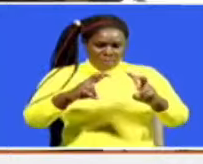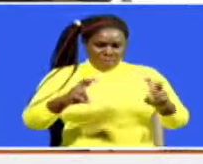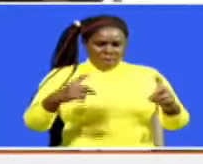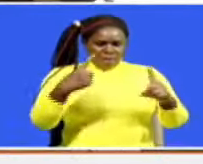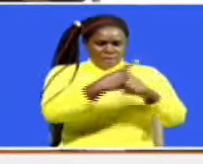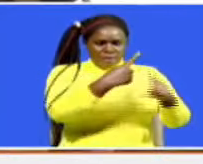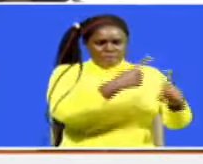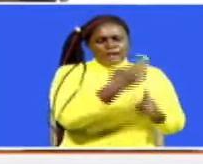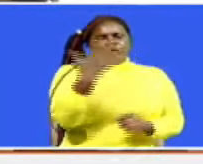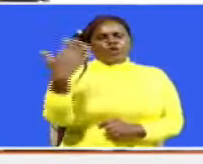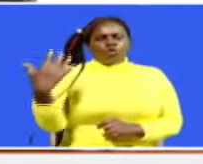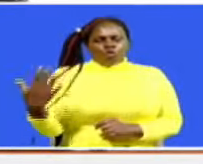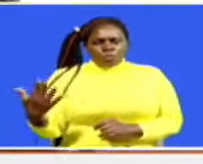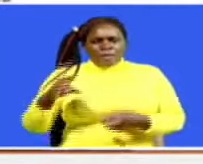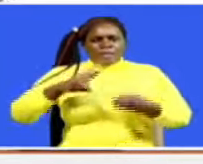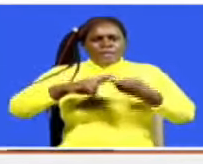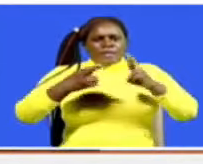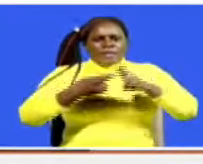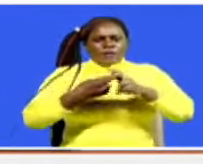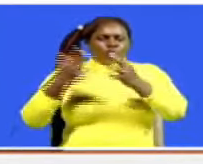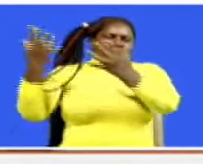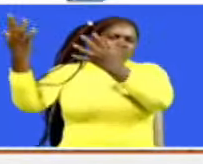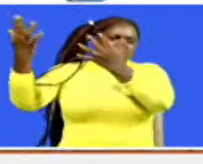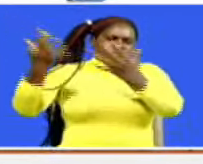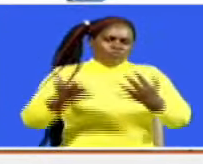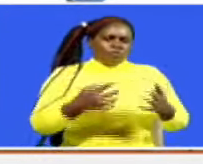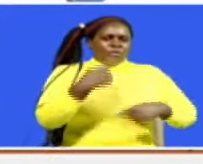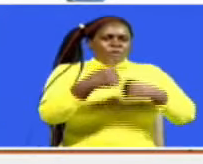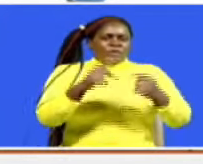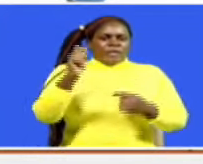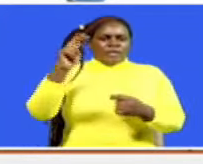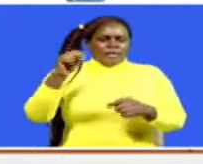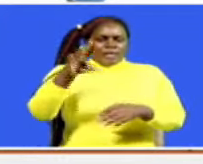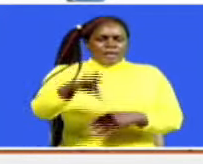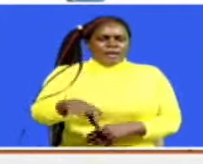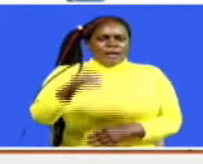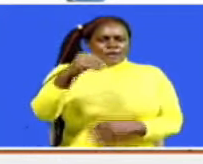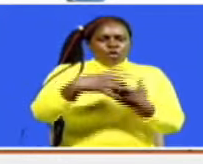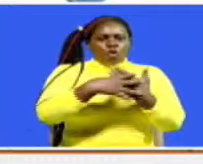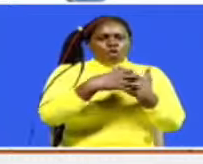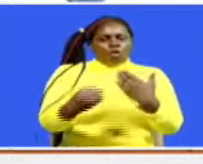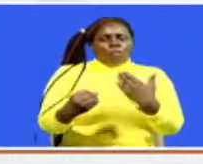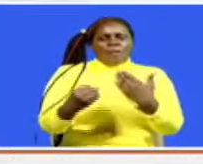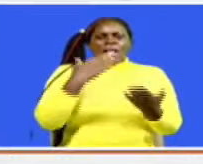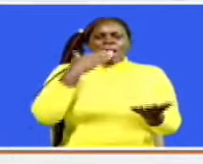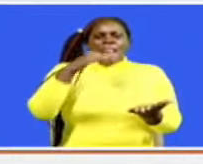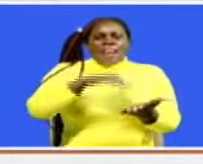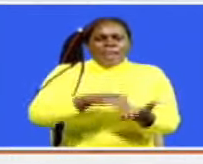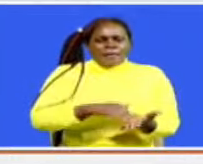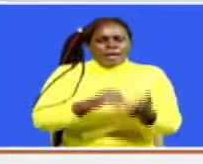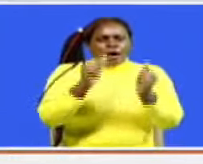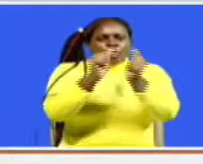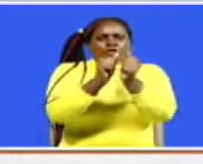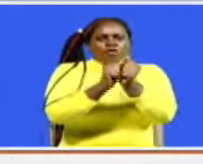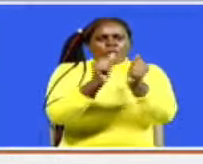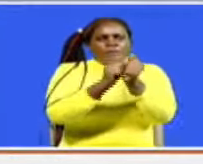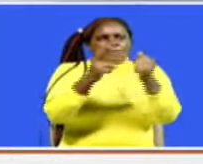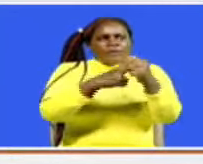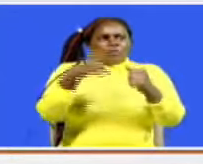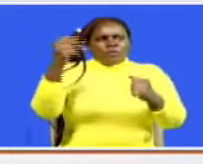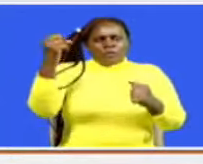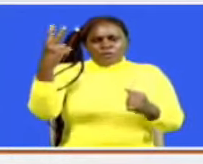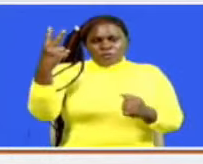various documents related to the importation process. KTN has obtained a copy of a letter dated October